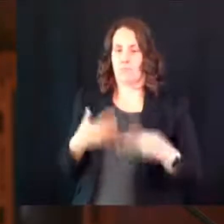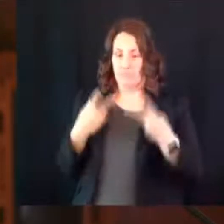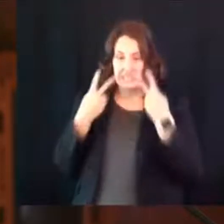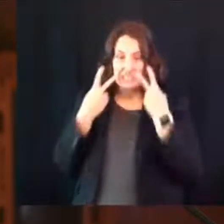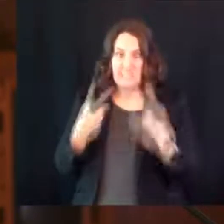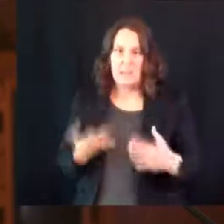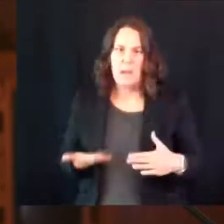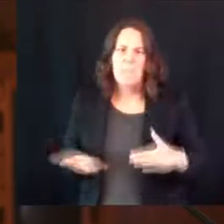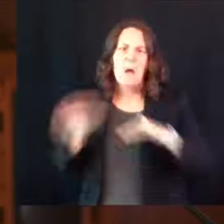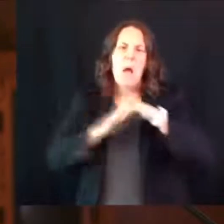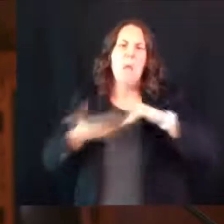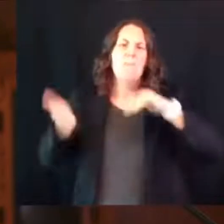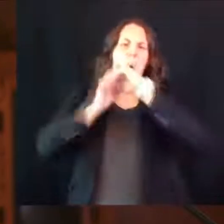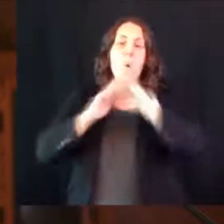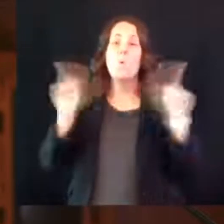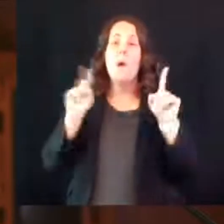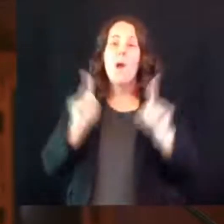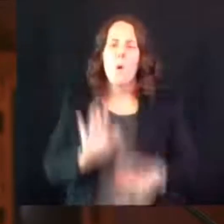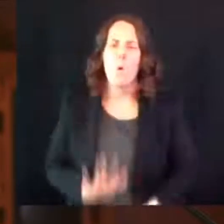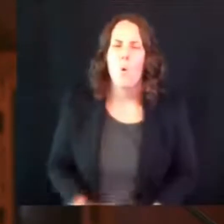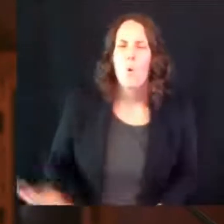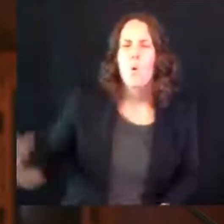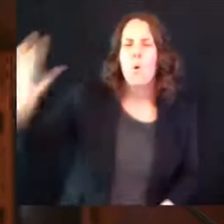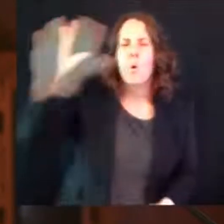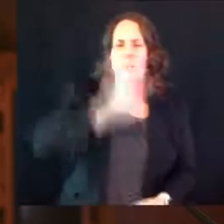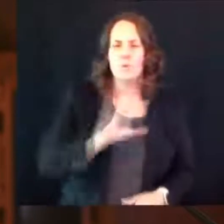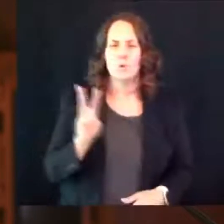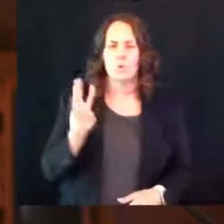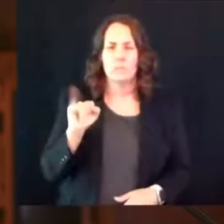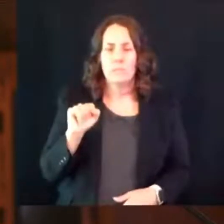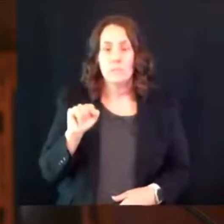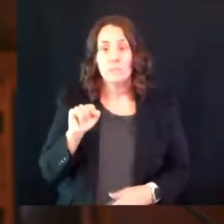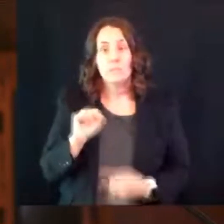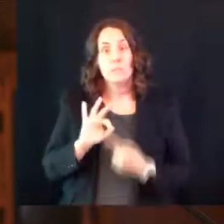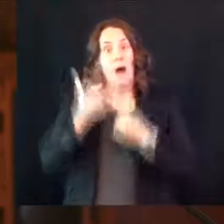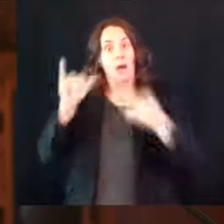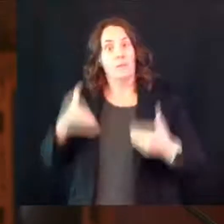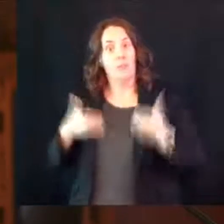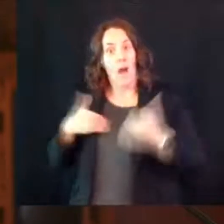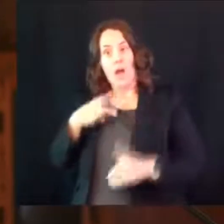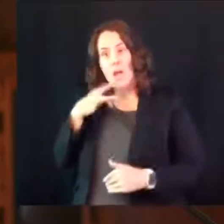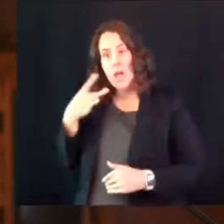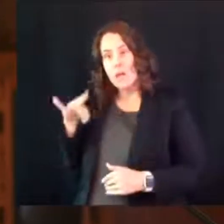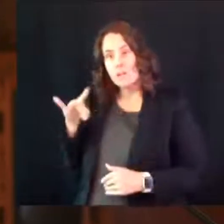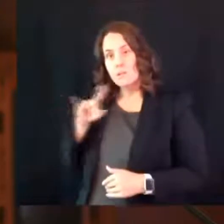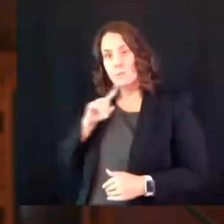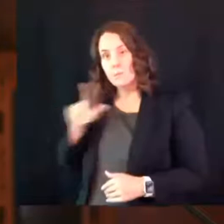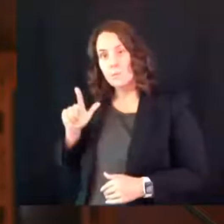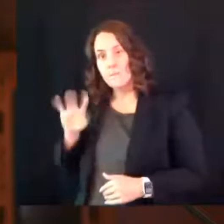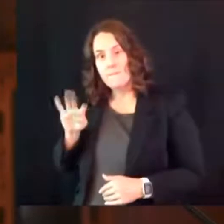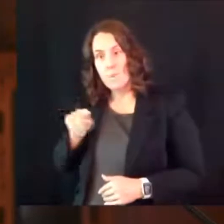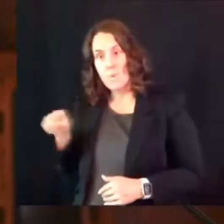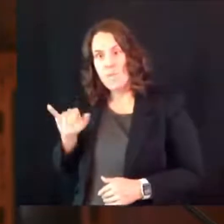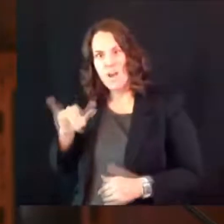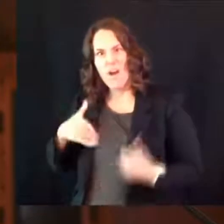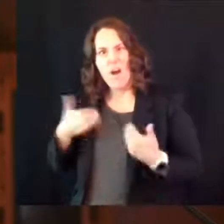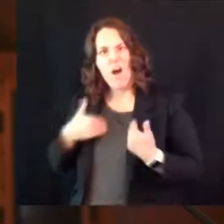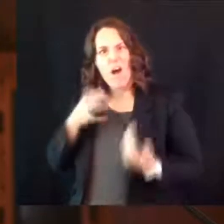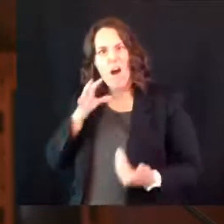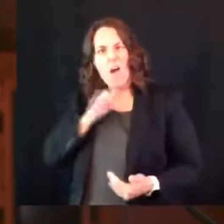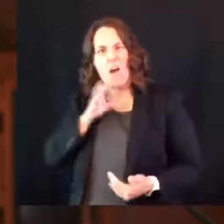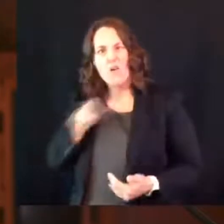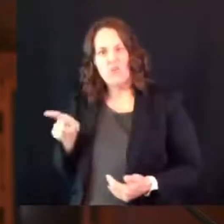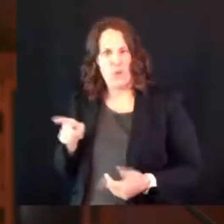returning to campus. We were seeing it in that age group, and most severely in local communities where those campuses